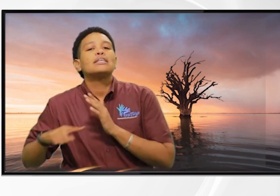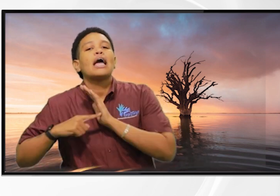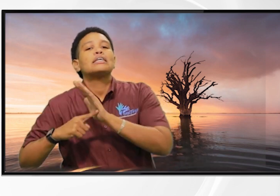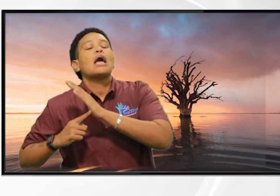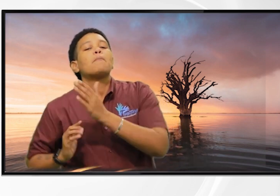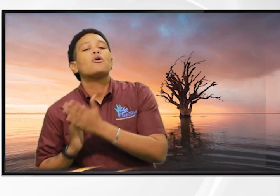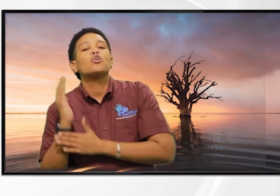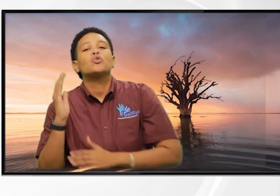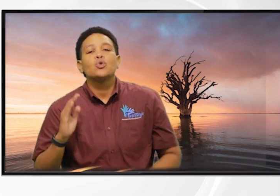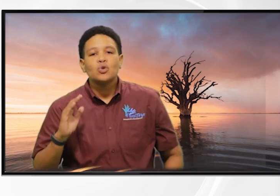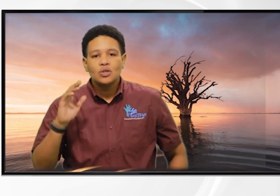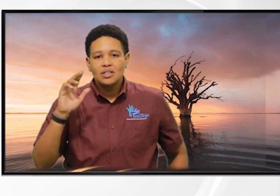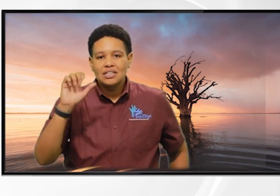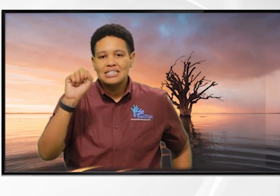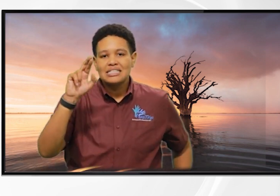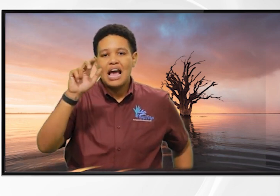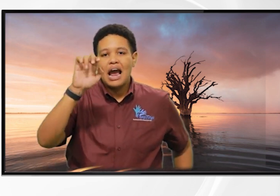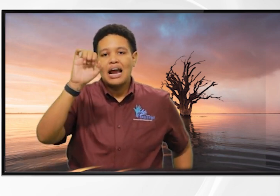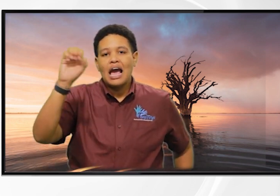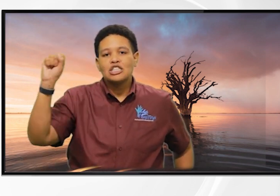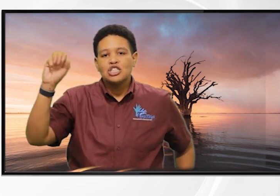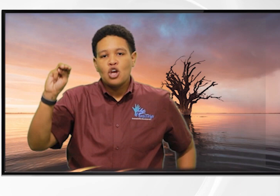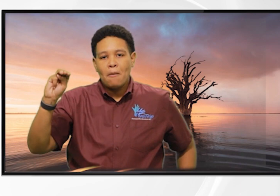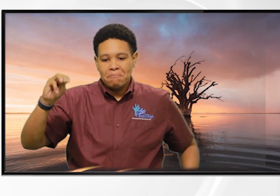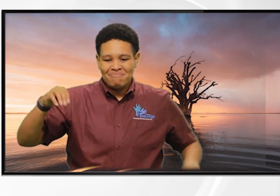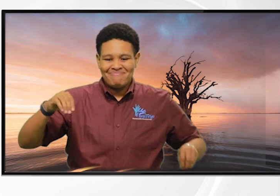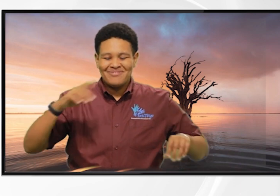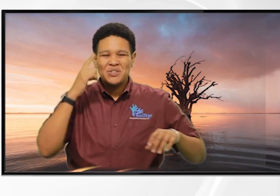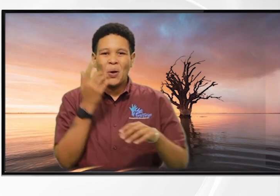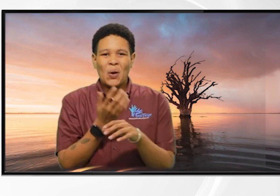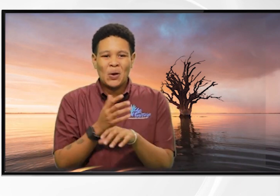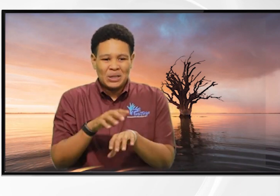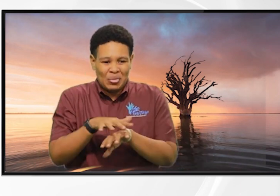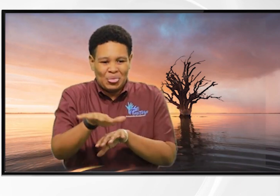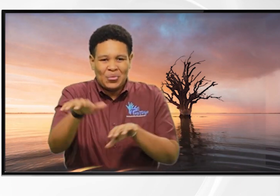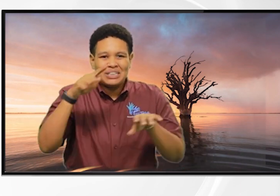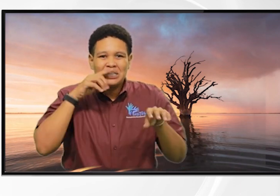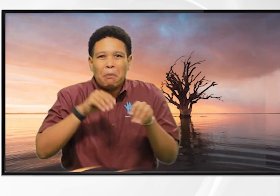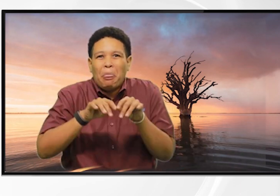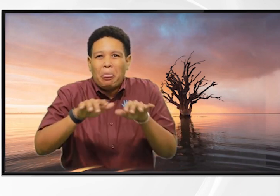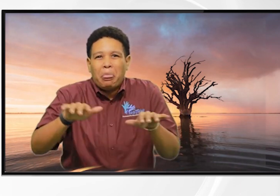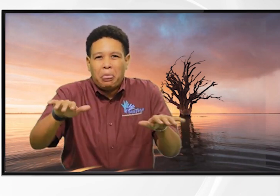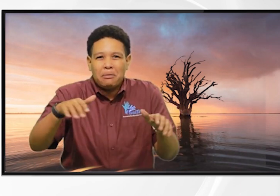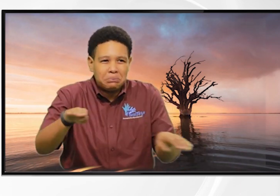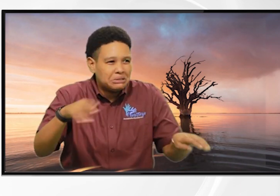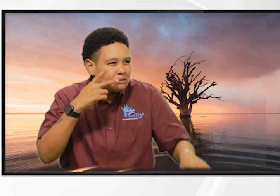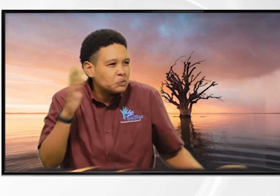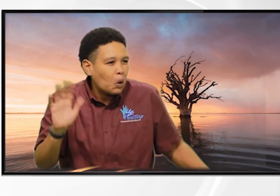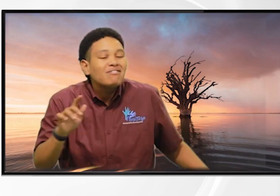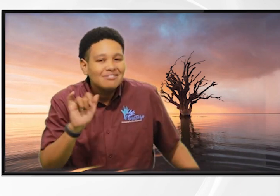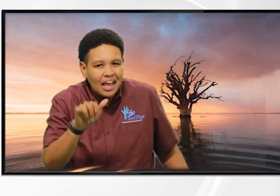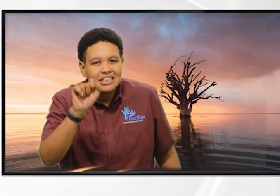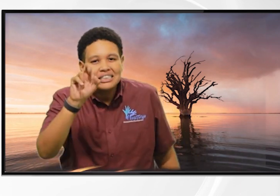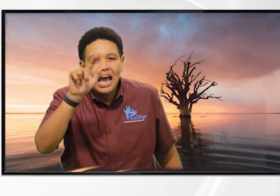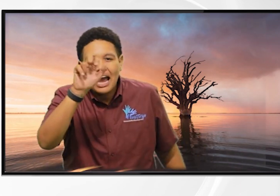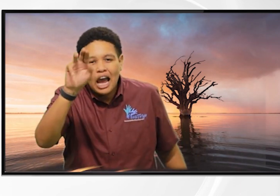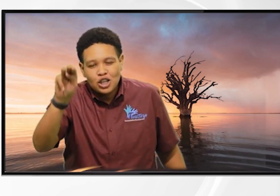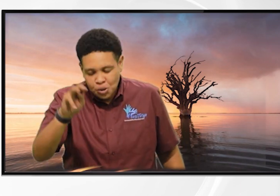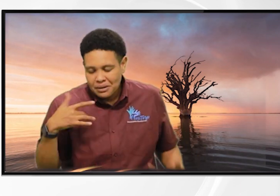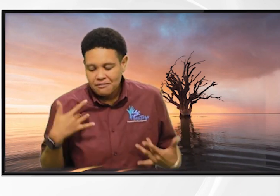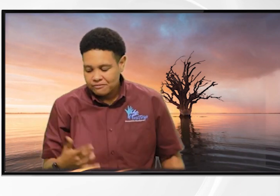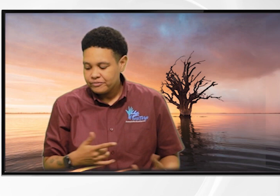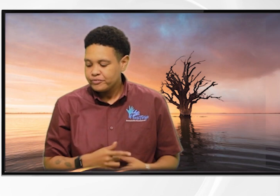through sargassum events. Tourism infrastructure is also vulnerable to sea level rise